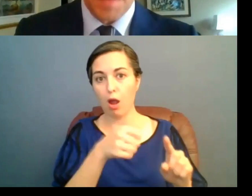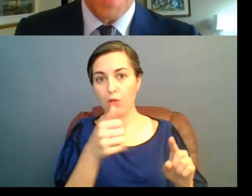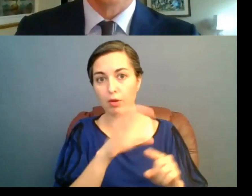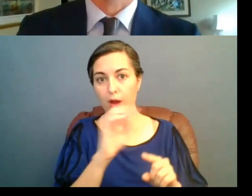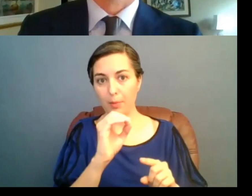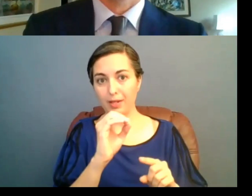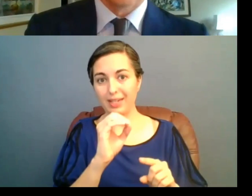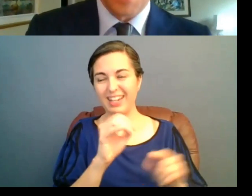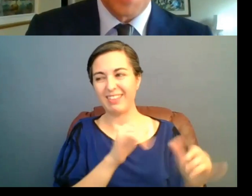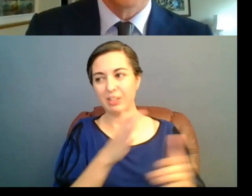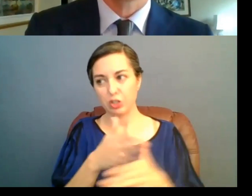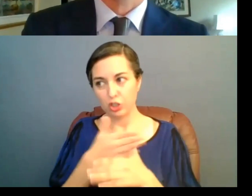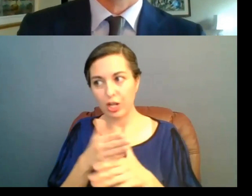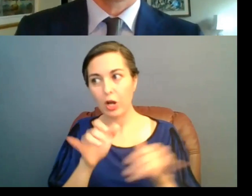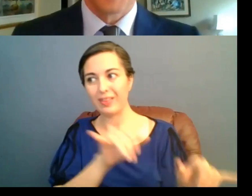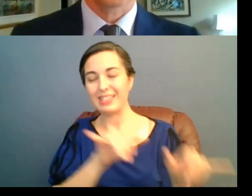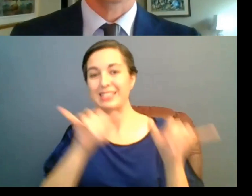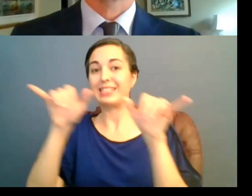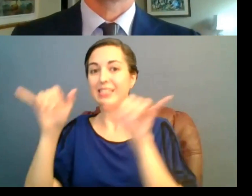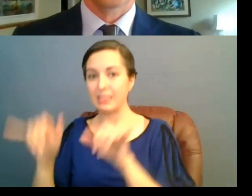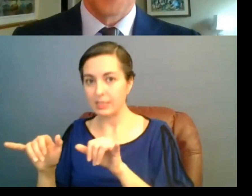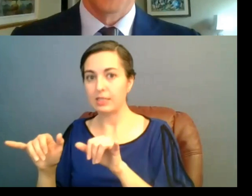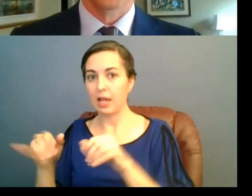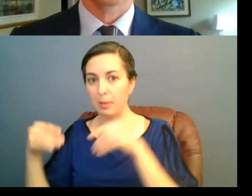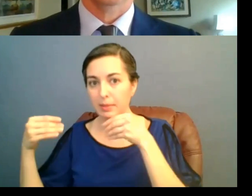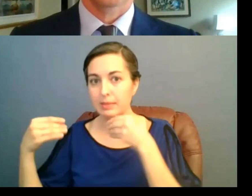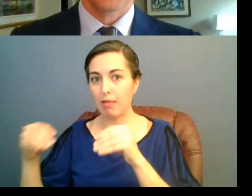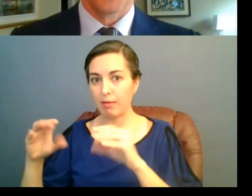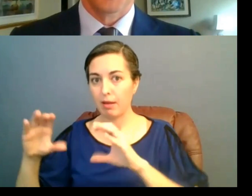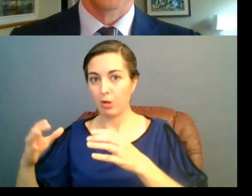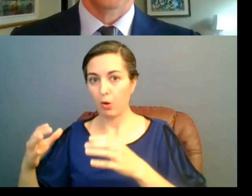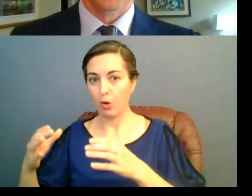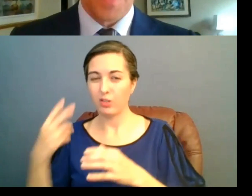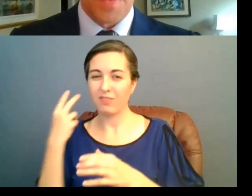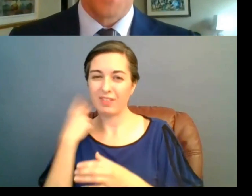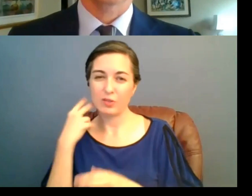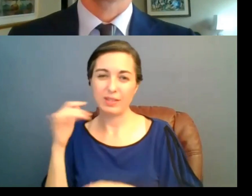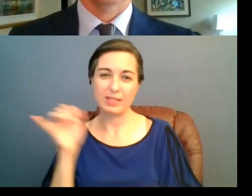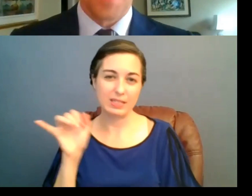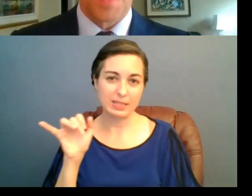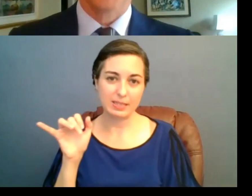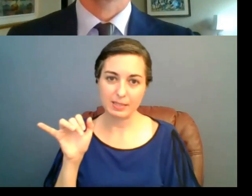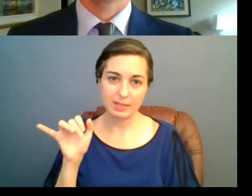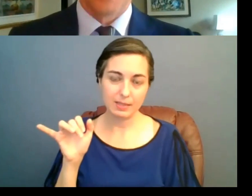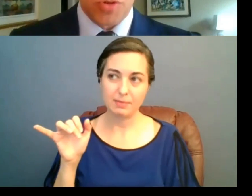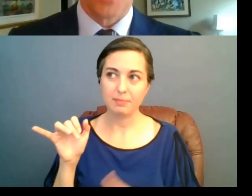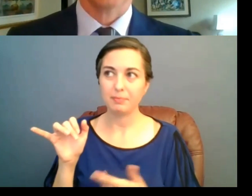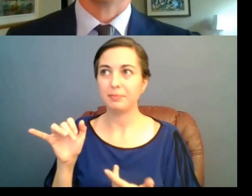their category. So we're victims of our own success because our categories are so mature, because we have partners in all the big categories